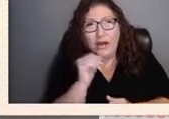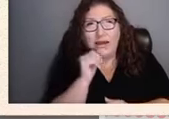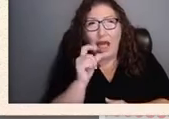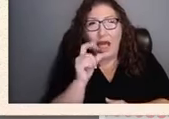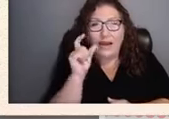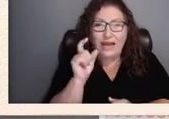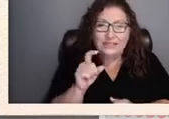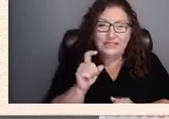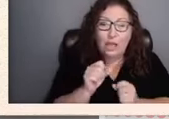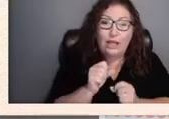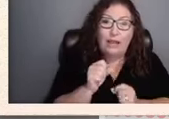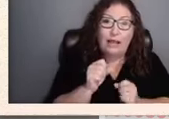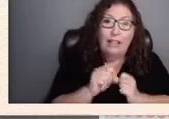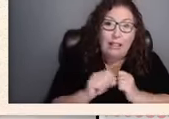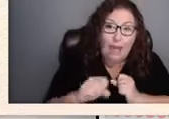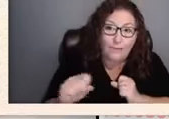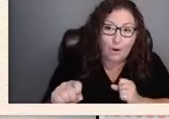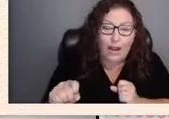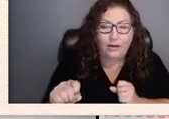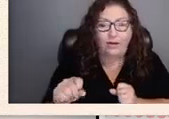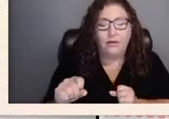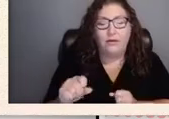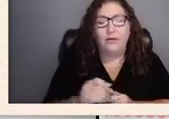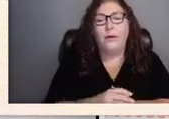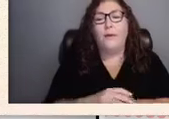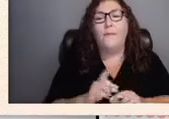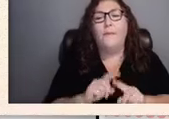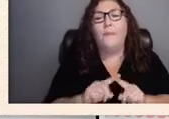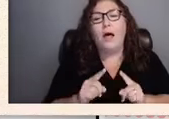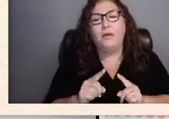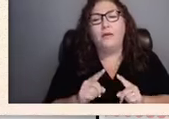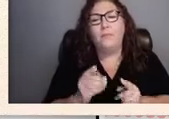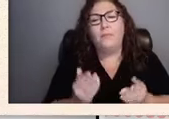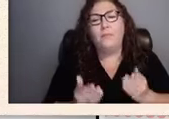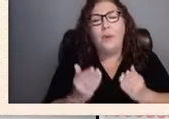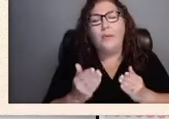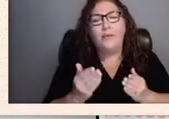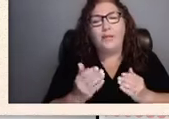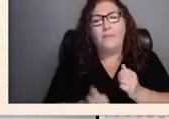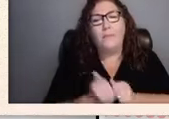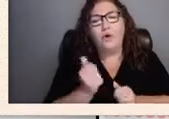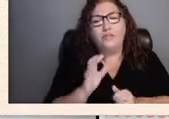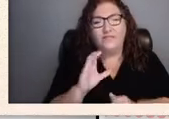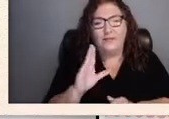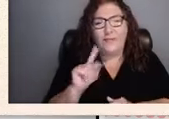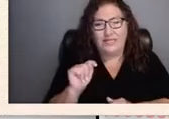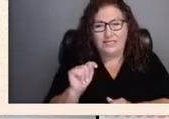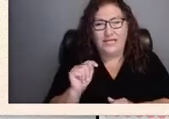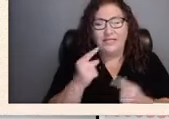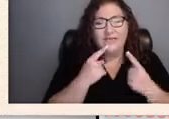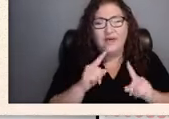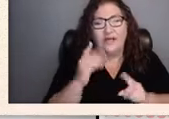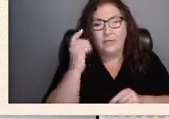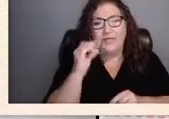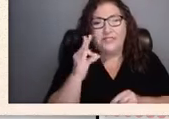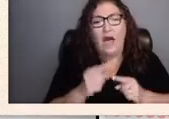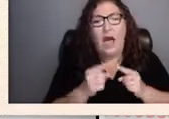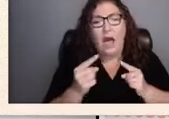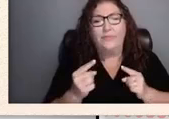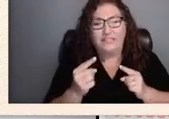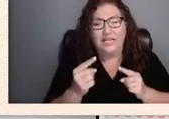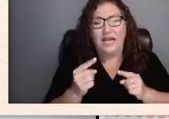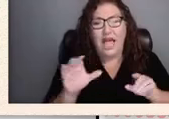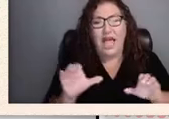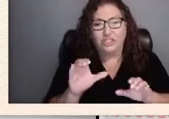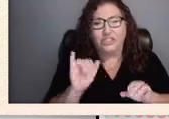mindful awareness. But probably the bulk of CBT is effective because of opposite actions that we're asking children and families